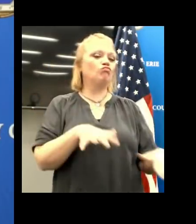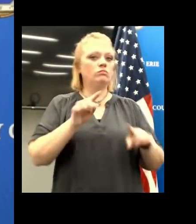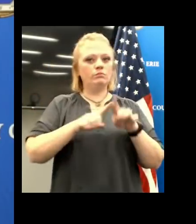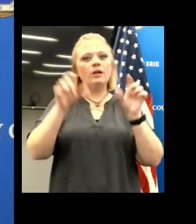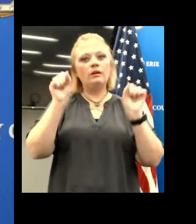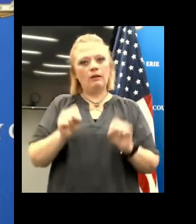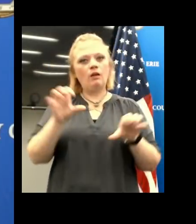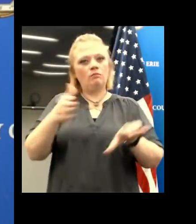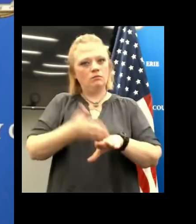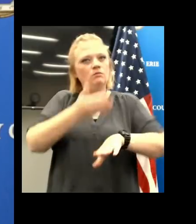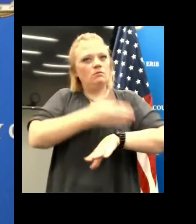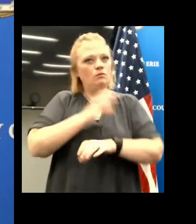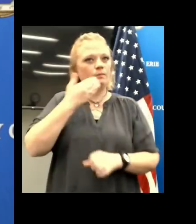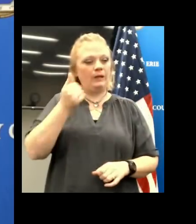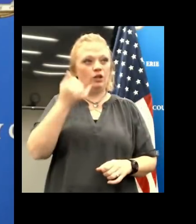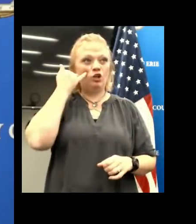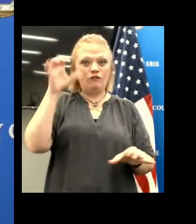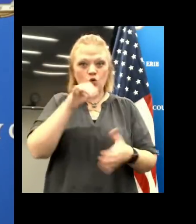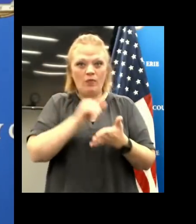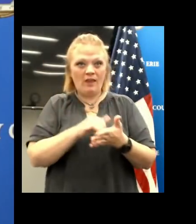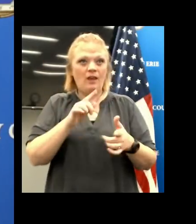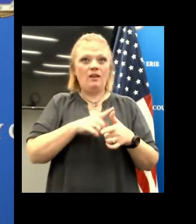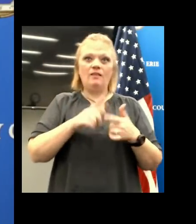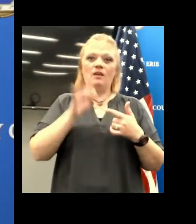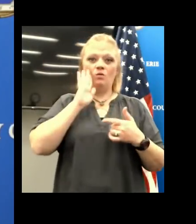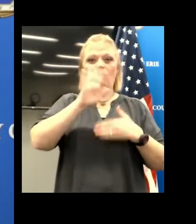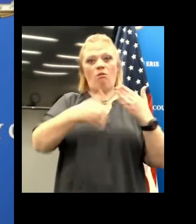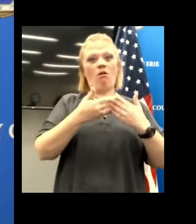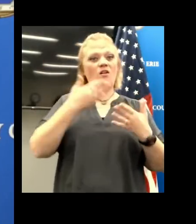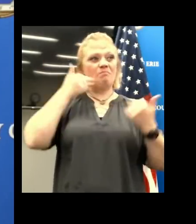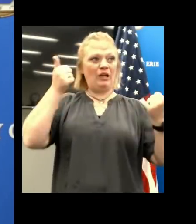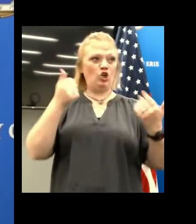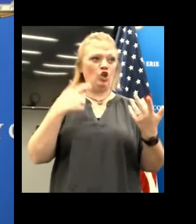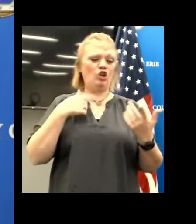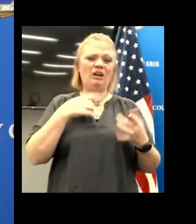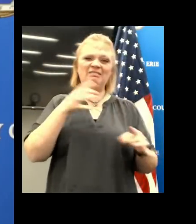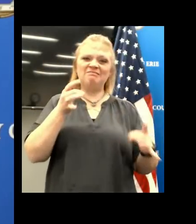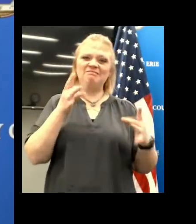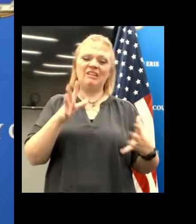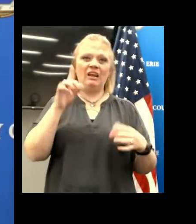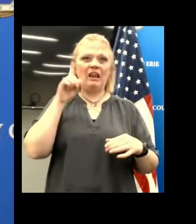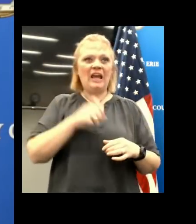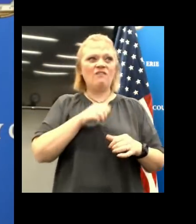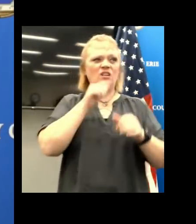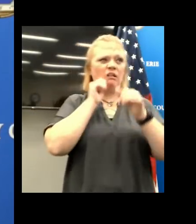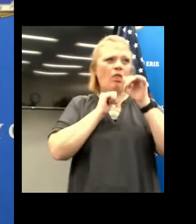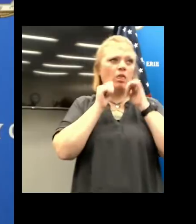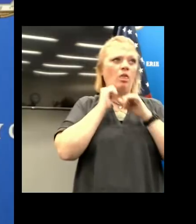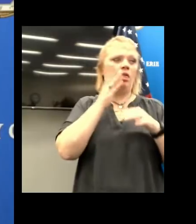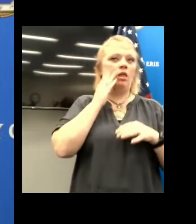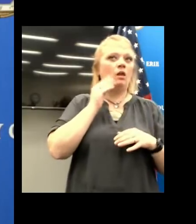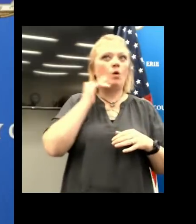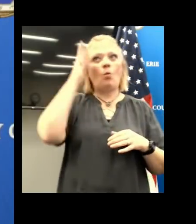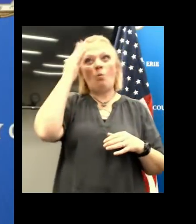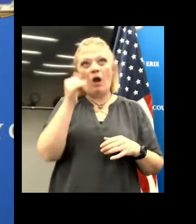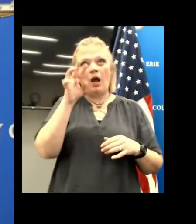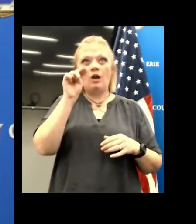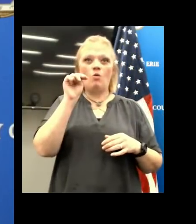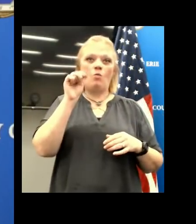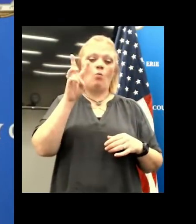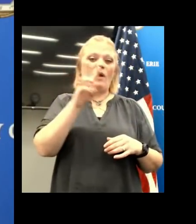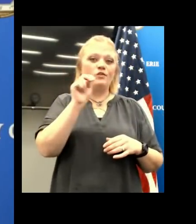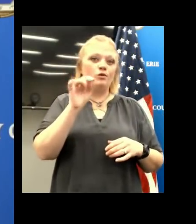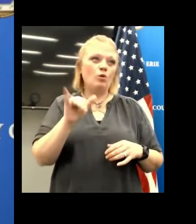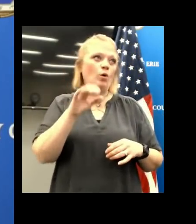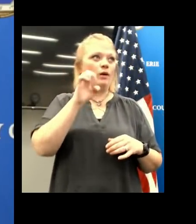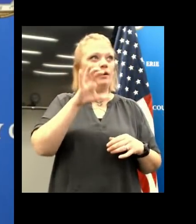better. If we do that, we'll be better for it. I hate having to deal with why is Western New York, why is Erie County one of the highest in New